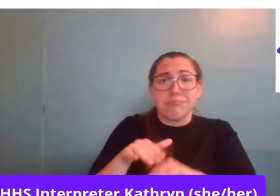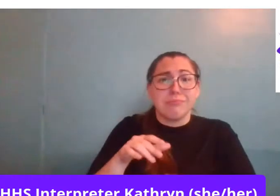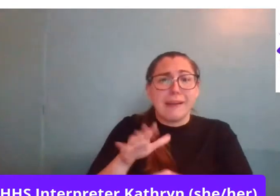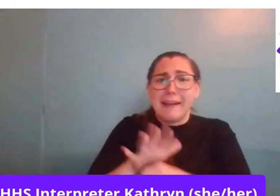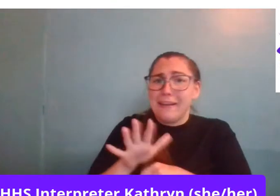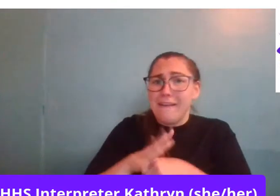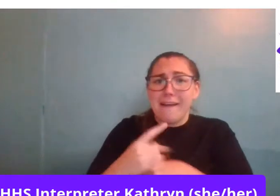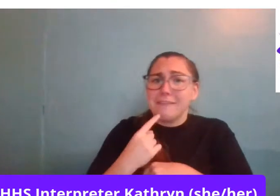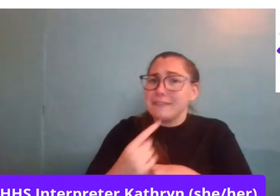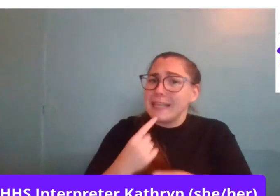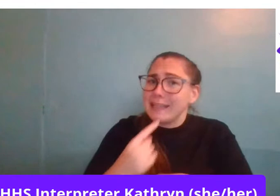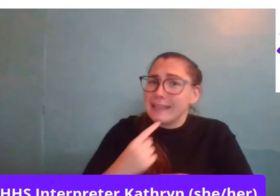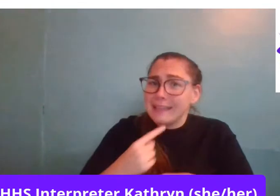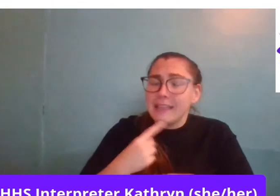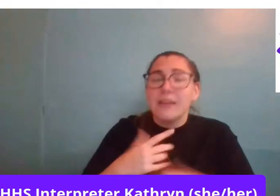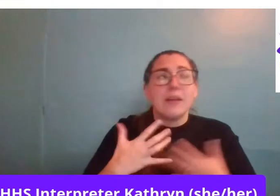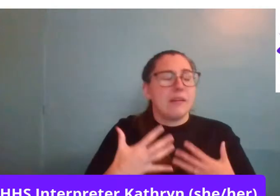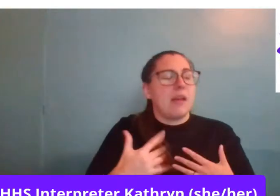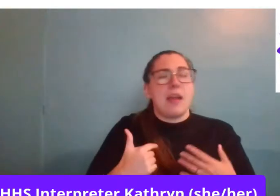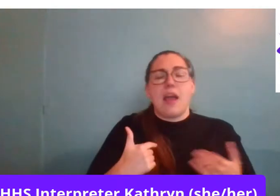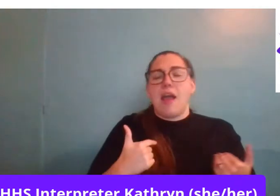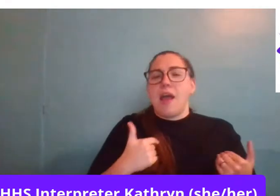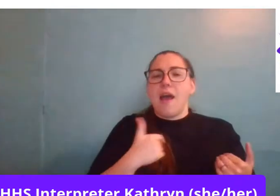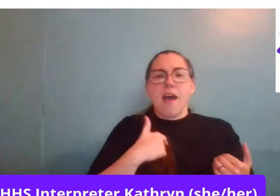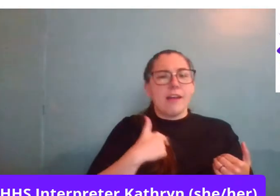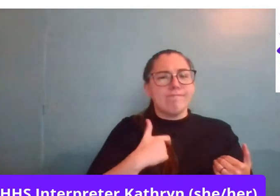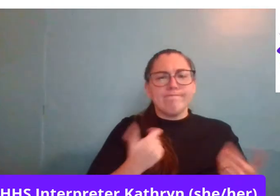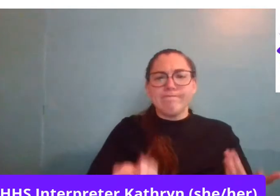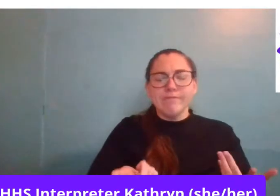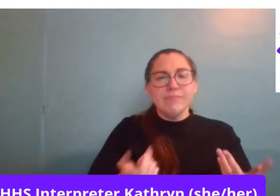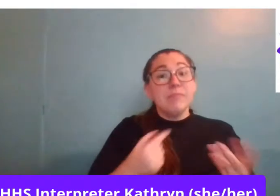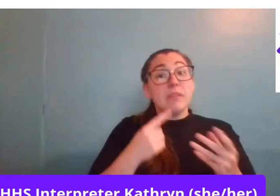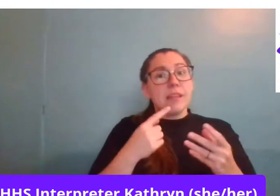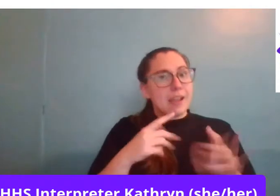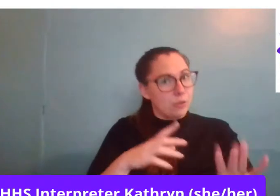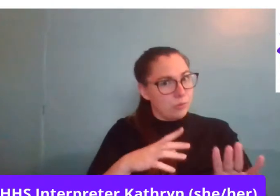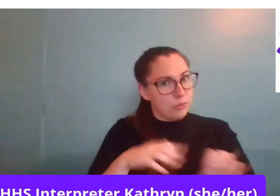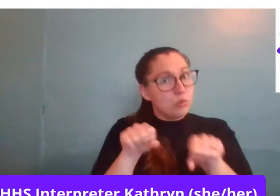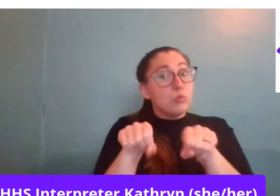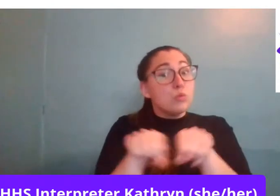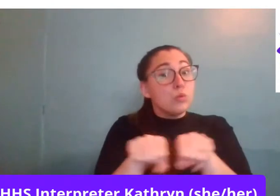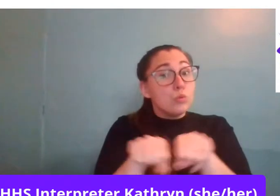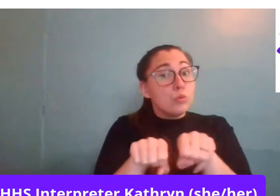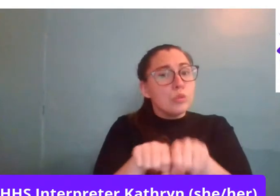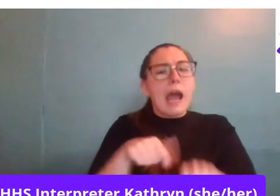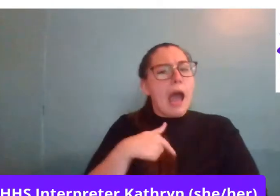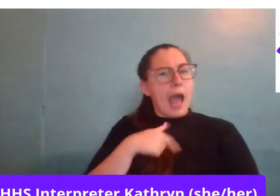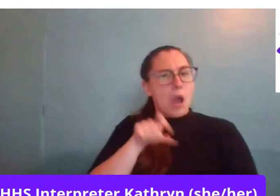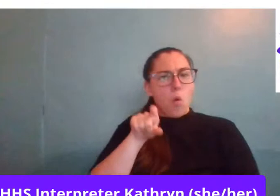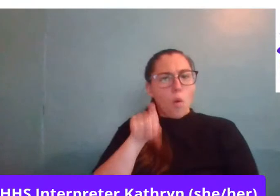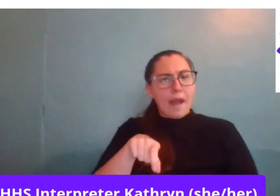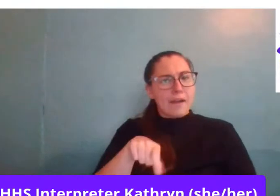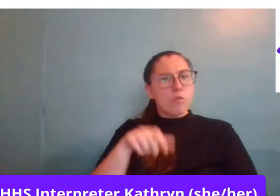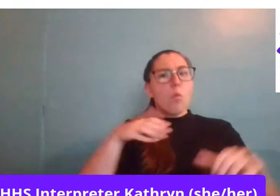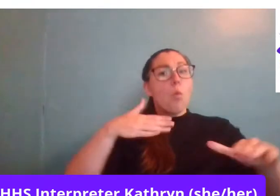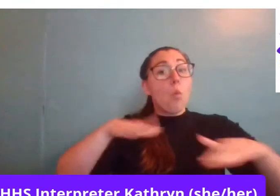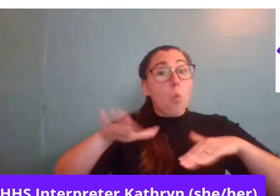I mean, I have this thing, especially about shoes, because I don't have to walk in them. Uh-huh.